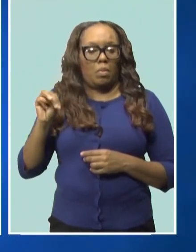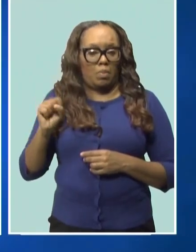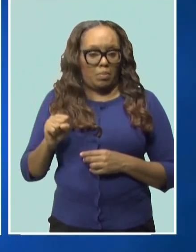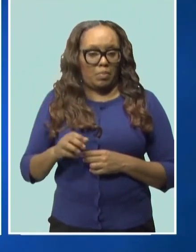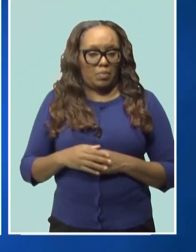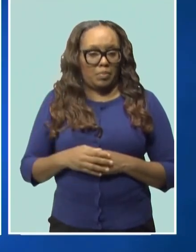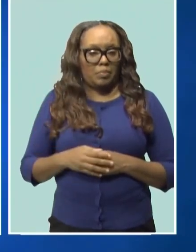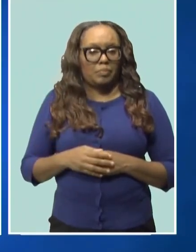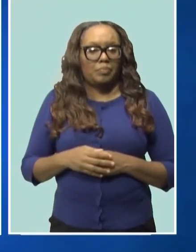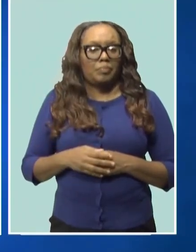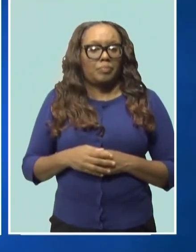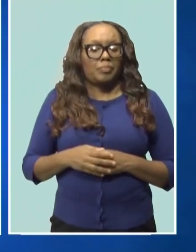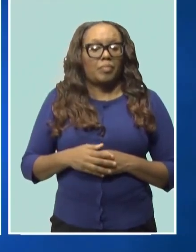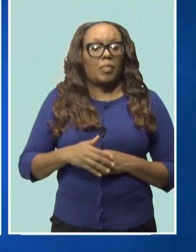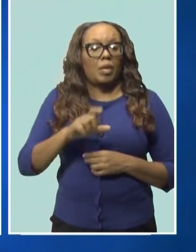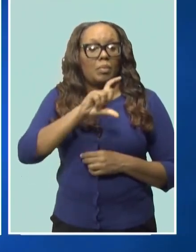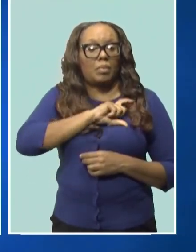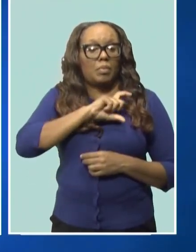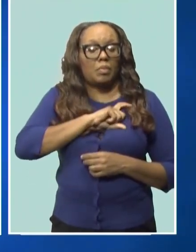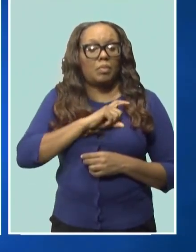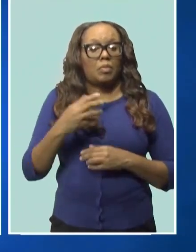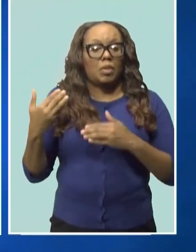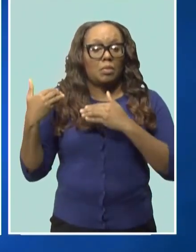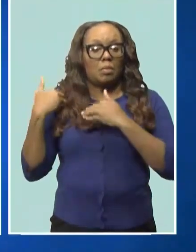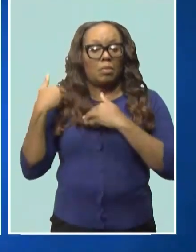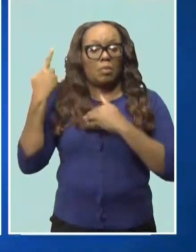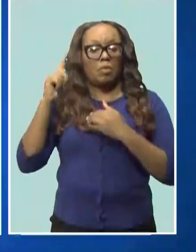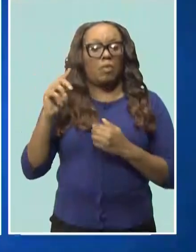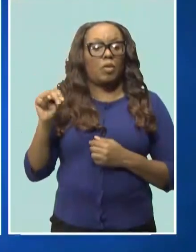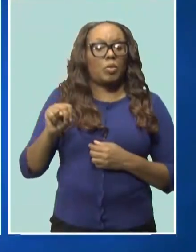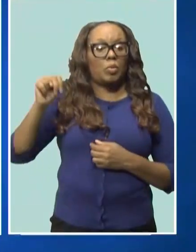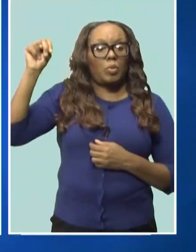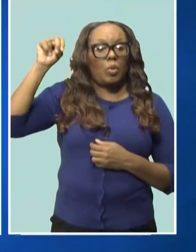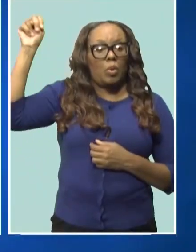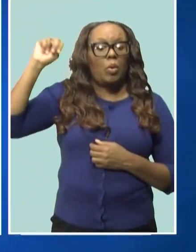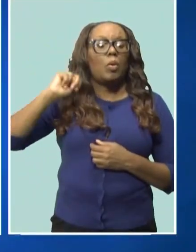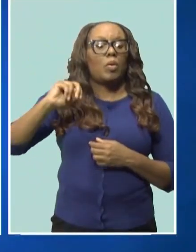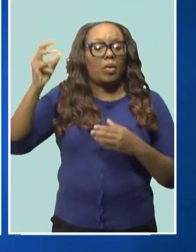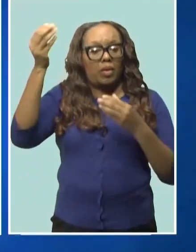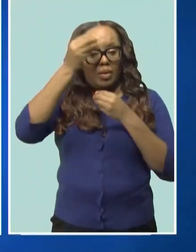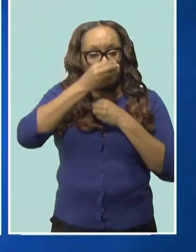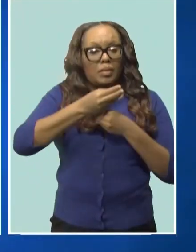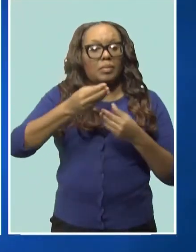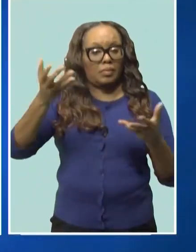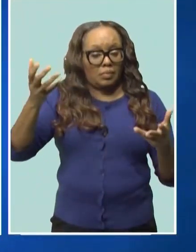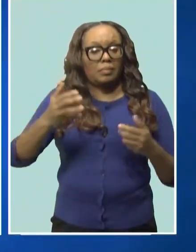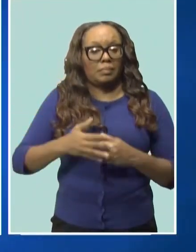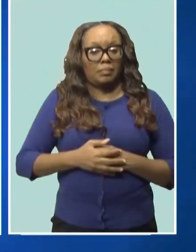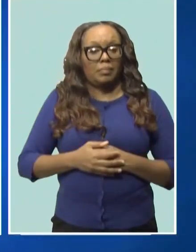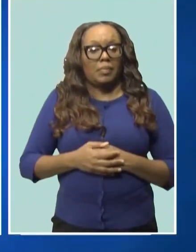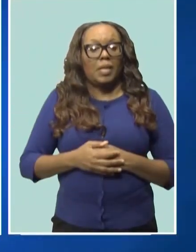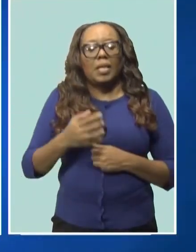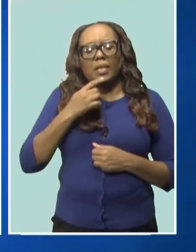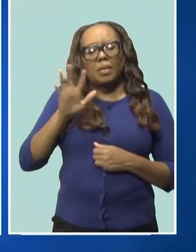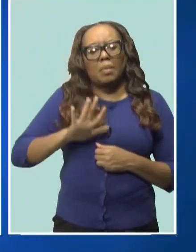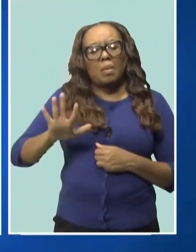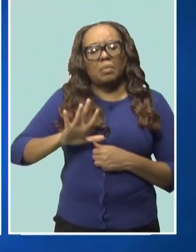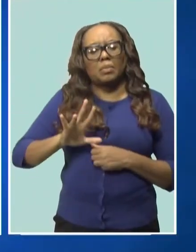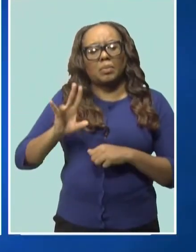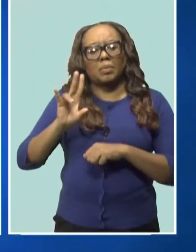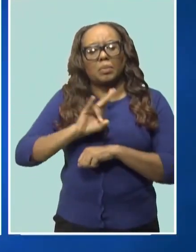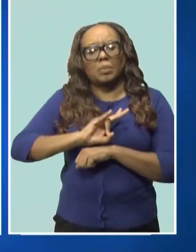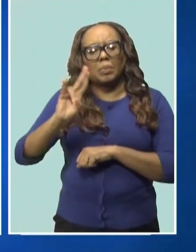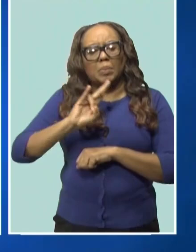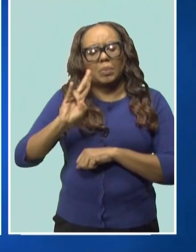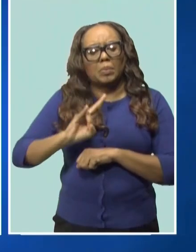Assistant Superintendent of the Northern Division of the Criminal Investigations Department, Frederick Catwell, says the report was made around 6 minutes